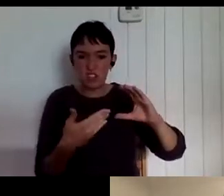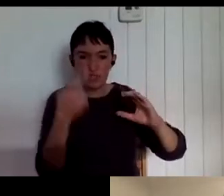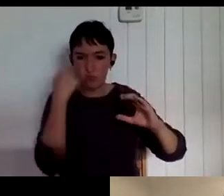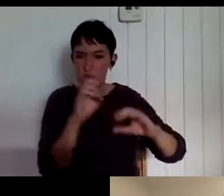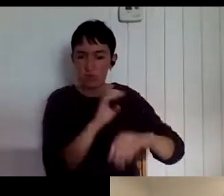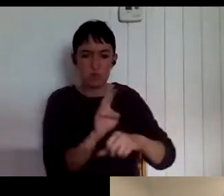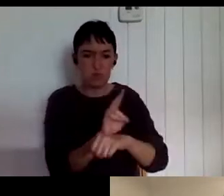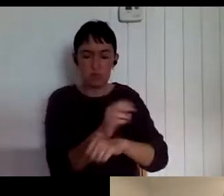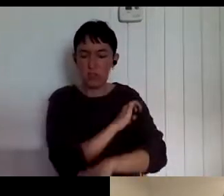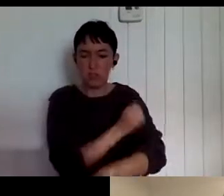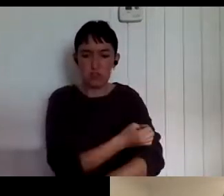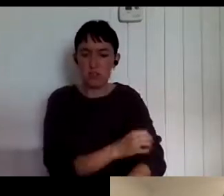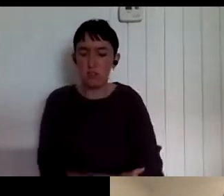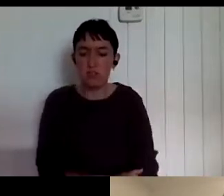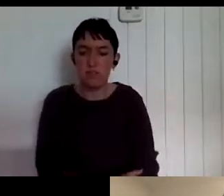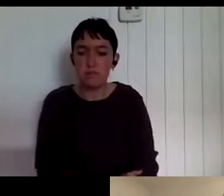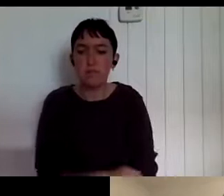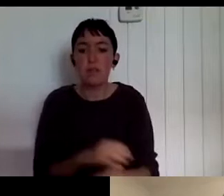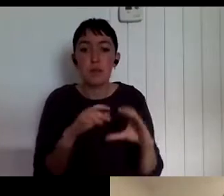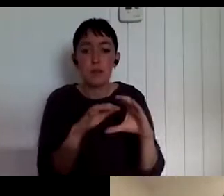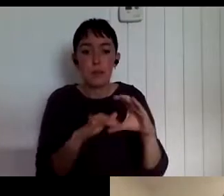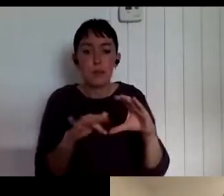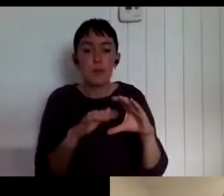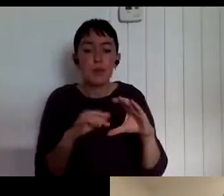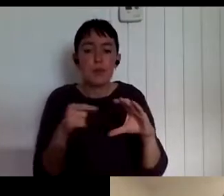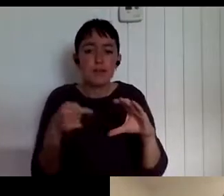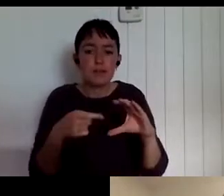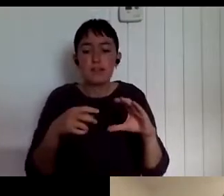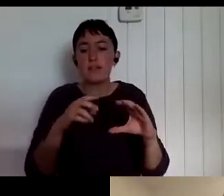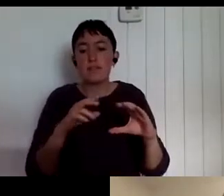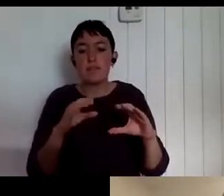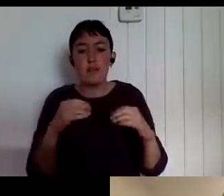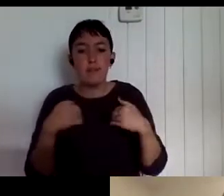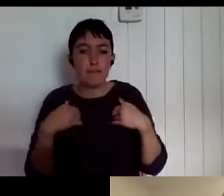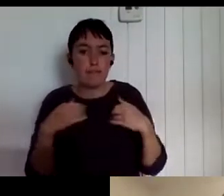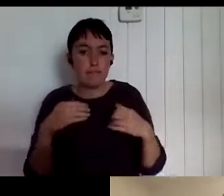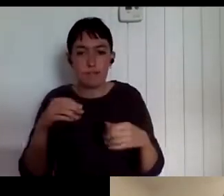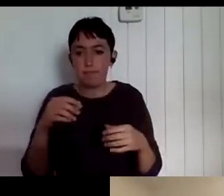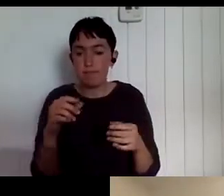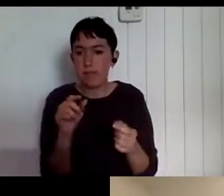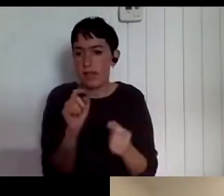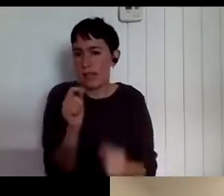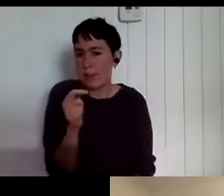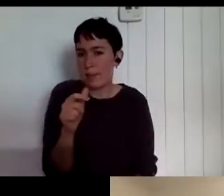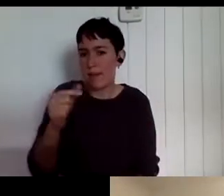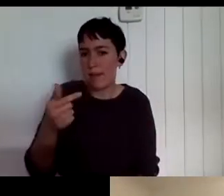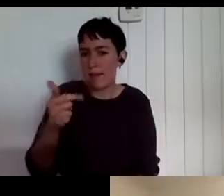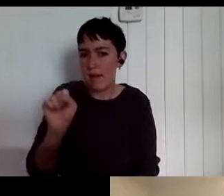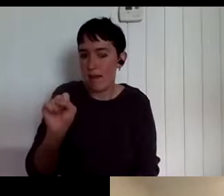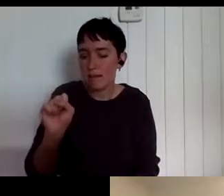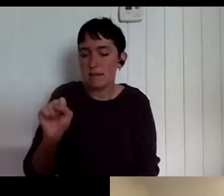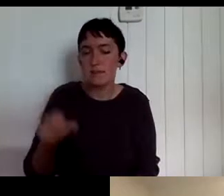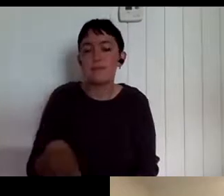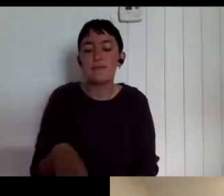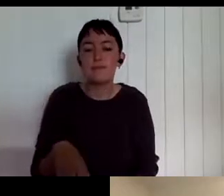Another one is that liquid, you know, part of those sort of reactions sometimes can produce small amounts of gas and things of that sort. And as you can imagine with those gas, that's why